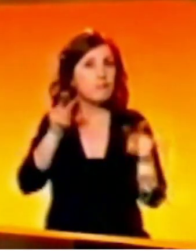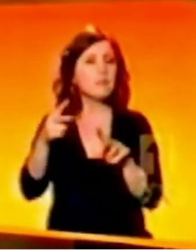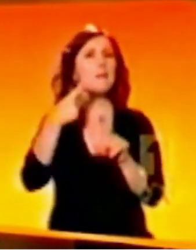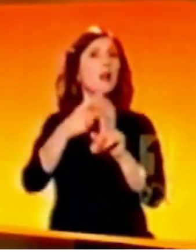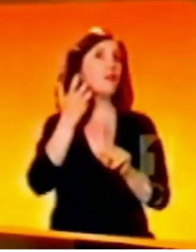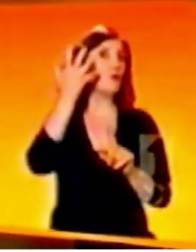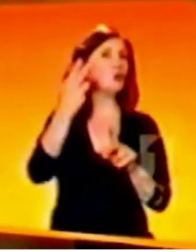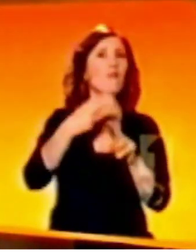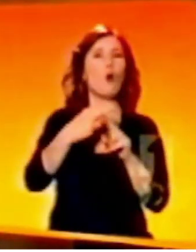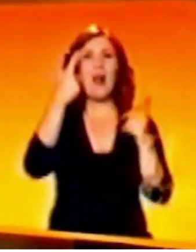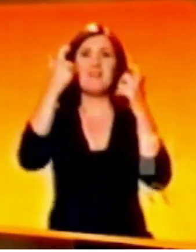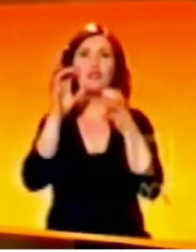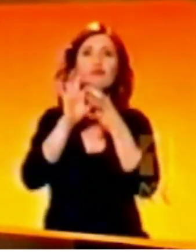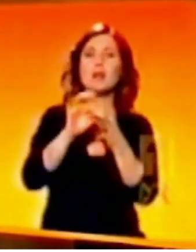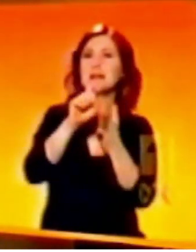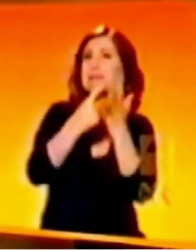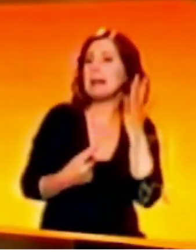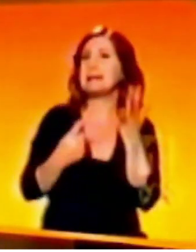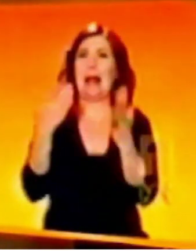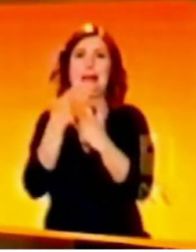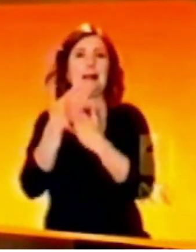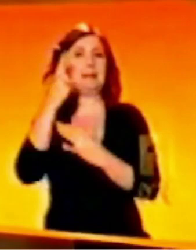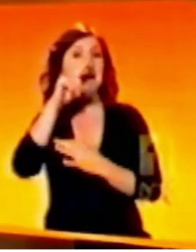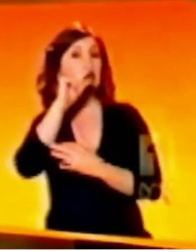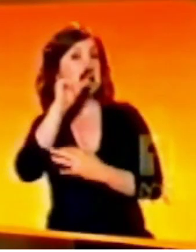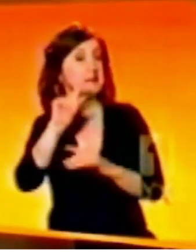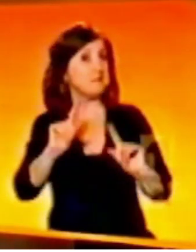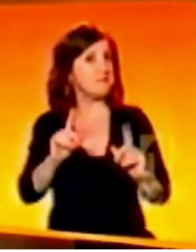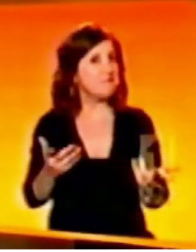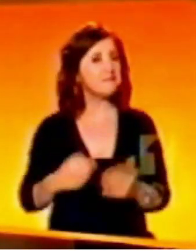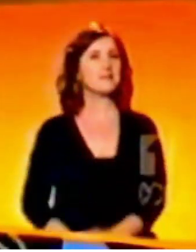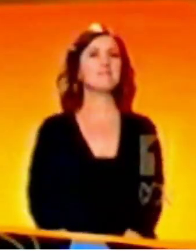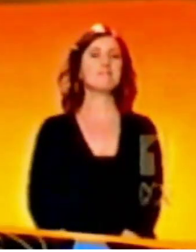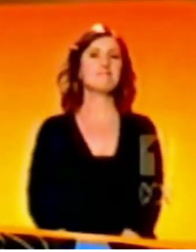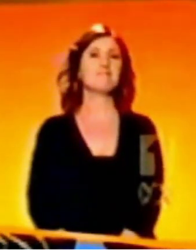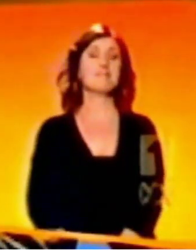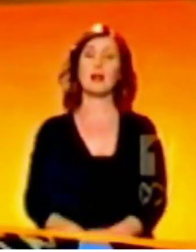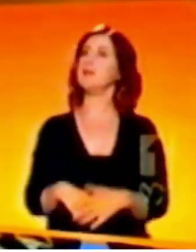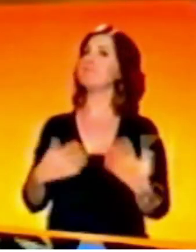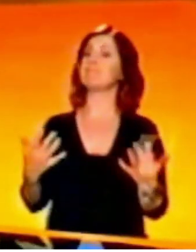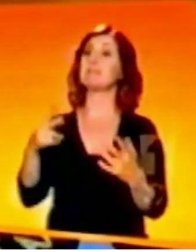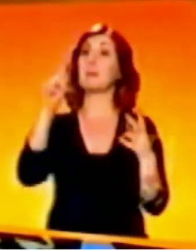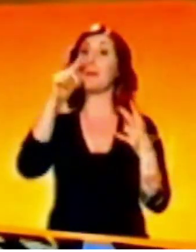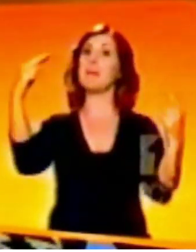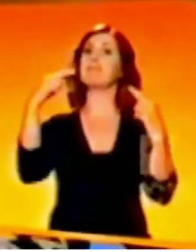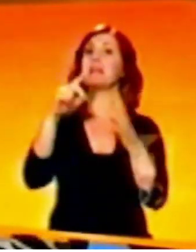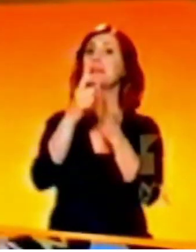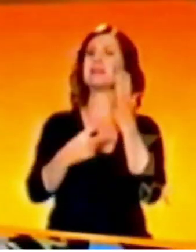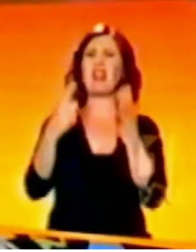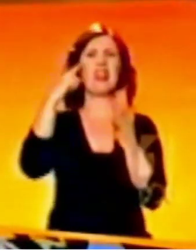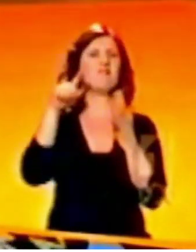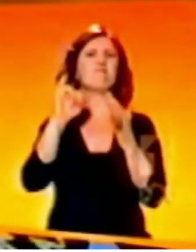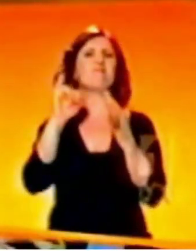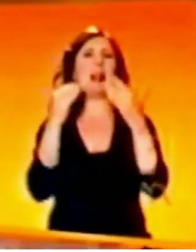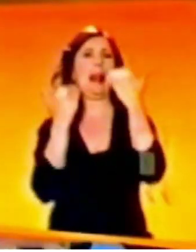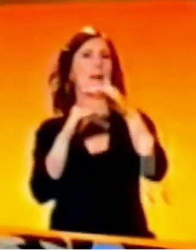and the future of invention as it relates to disability, ability and access? Again, when people see disability, they see limitations.